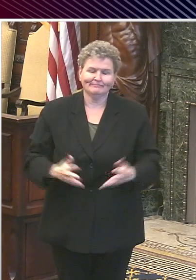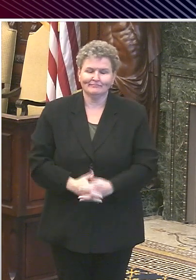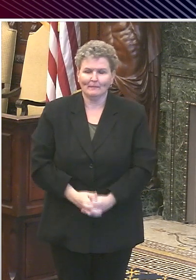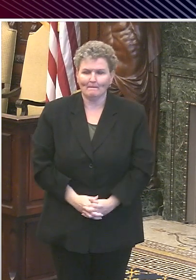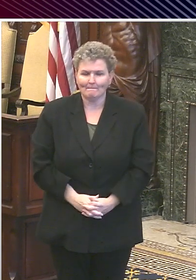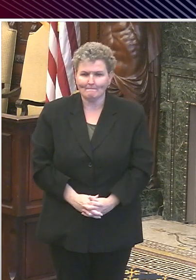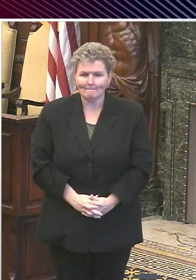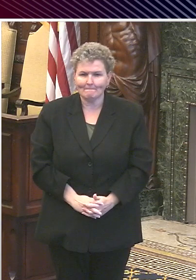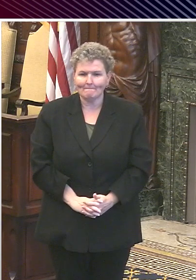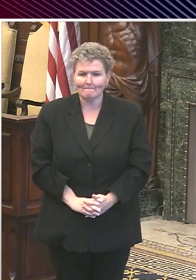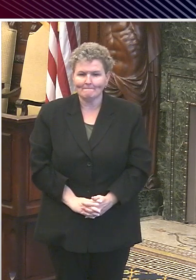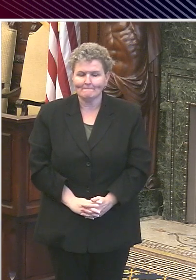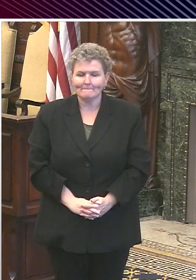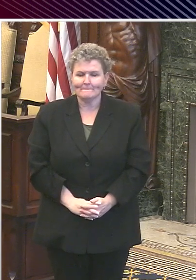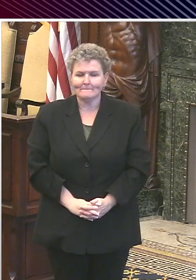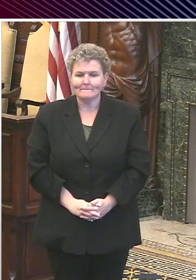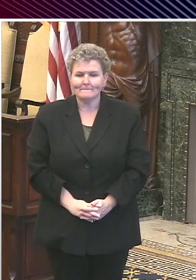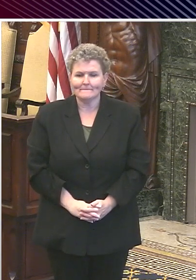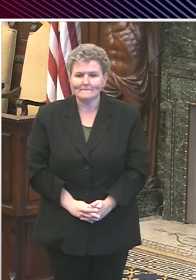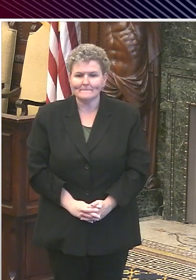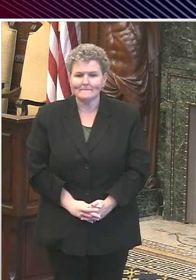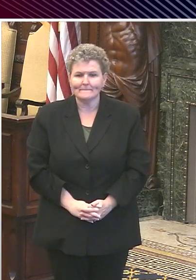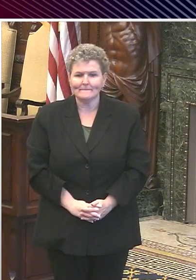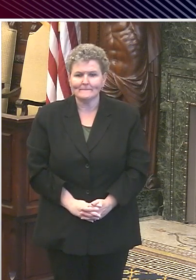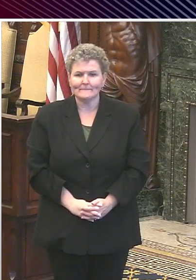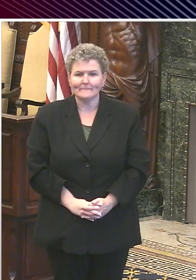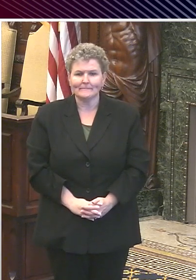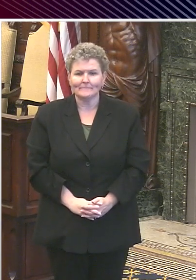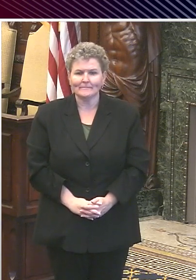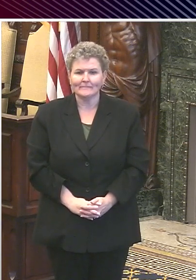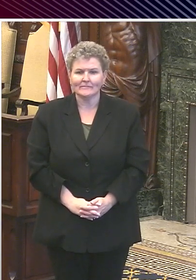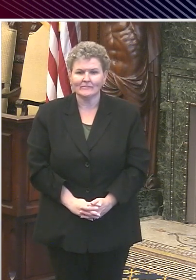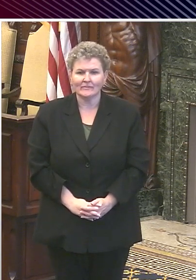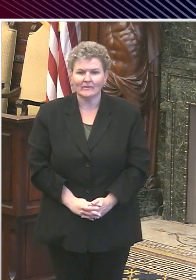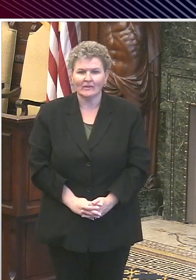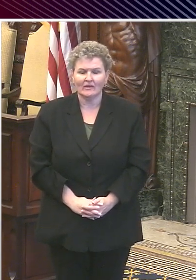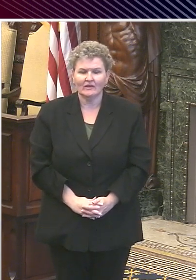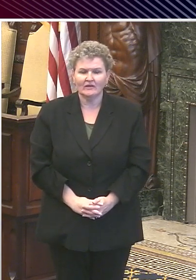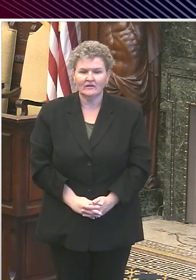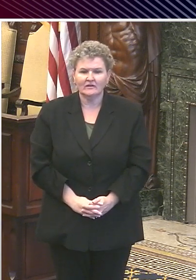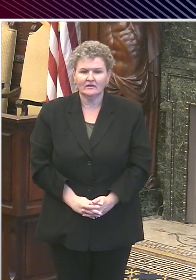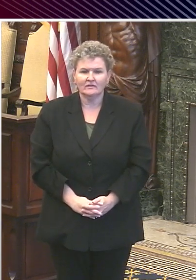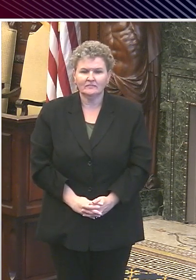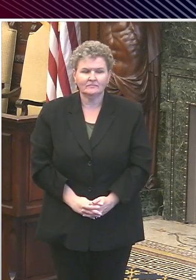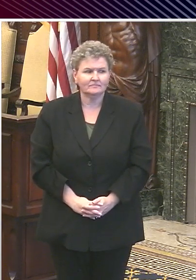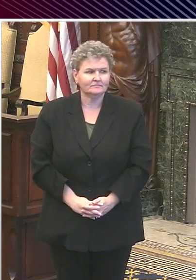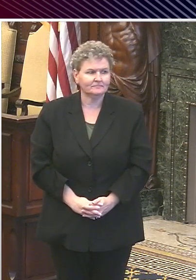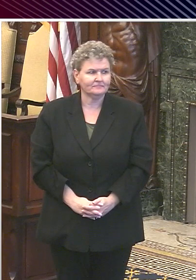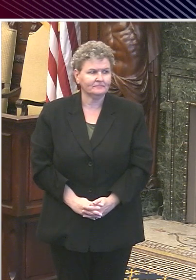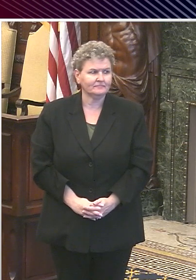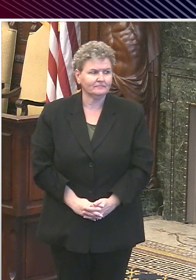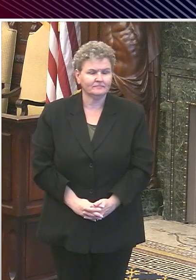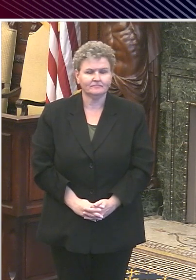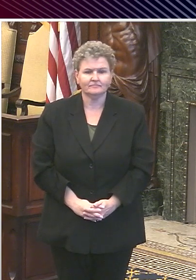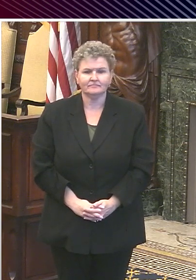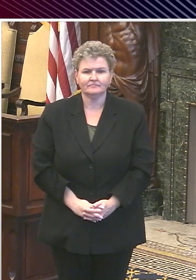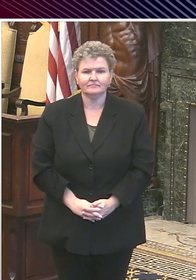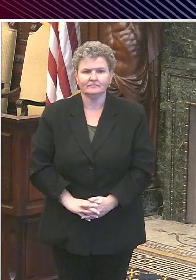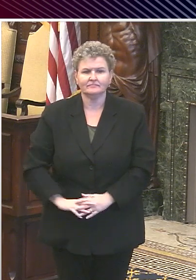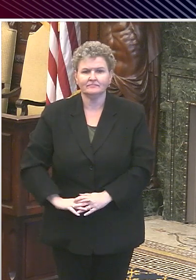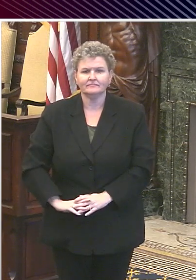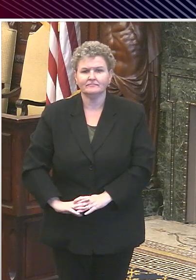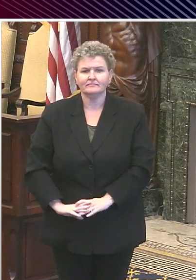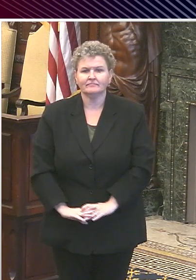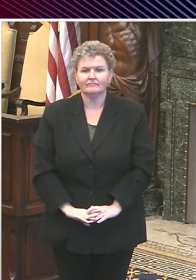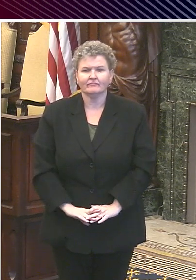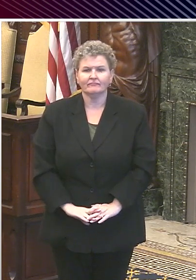el alcalde. Los restaurantes, y yo he hablado con propietarios de algunos, están escogiendo no abrir todavía hasta que no cambie el